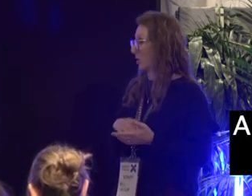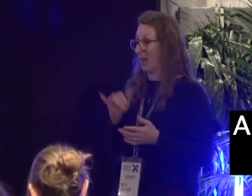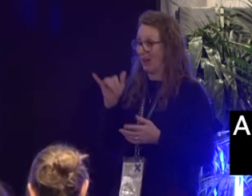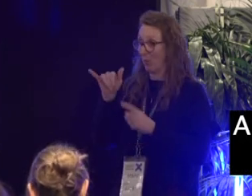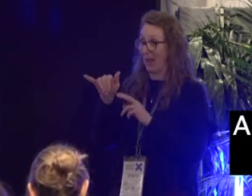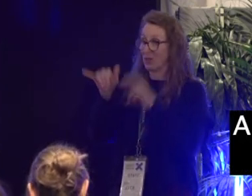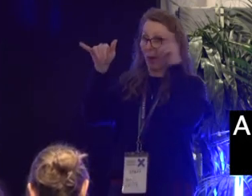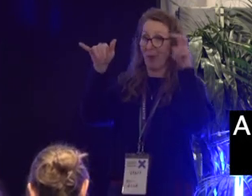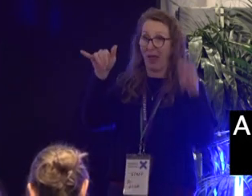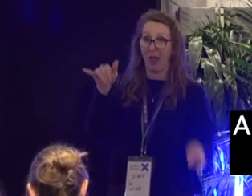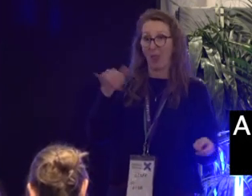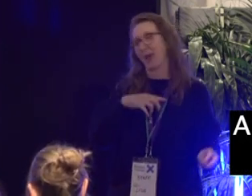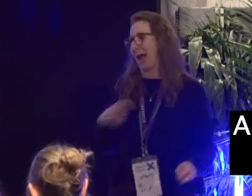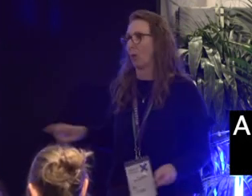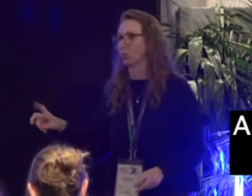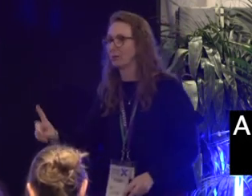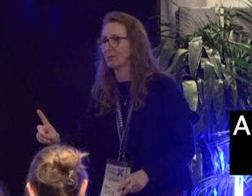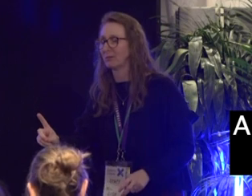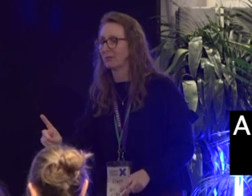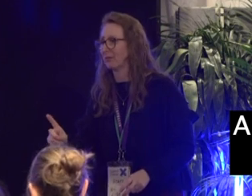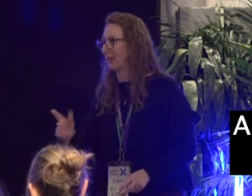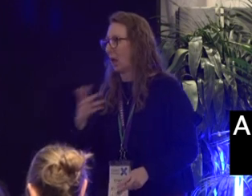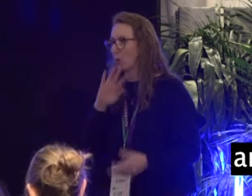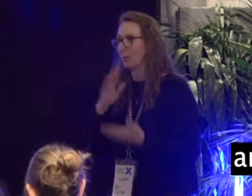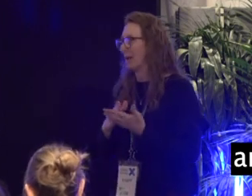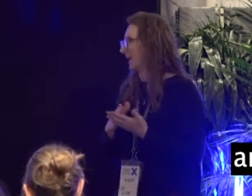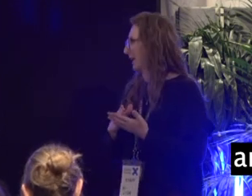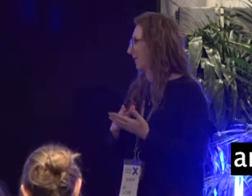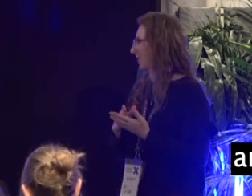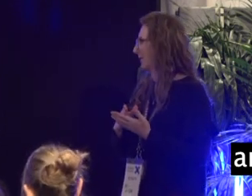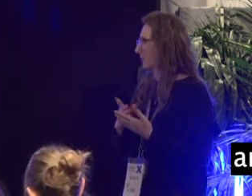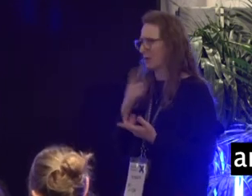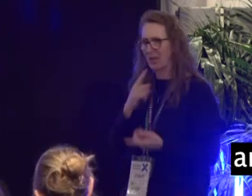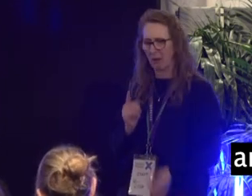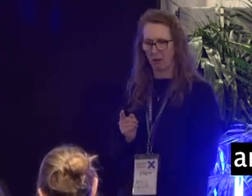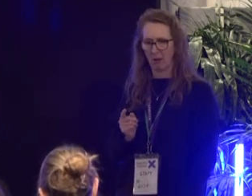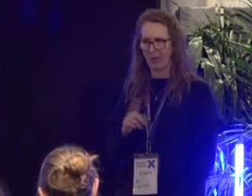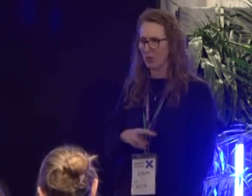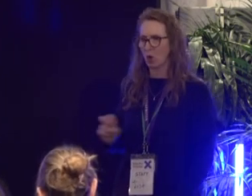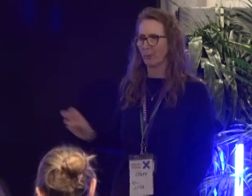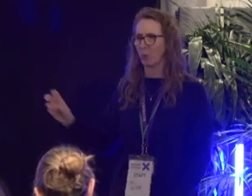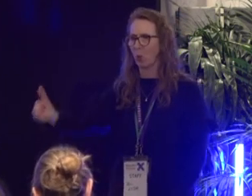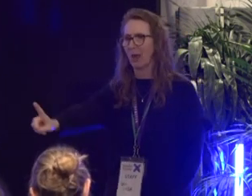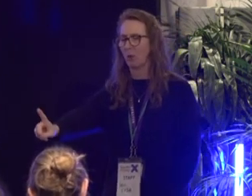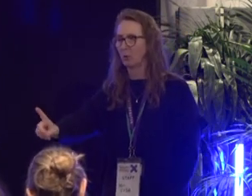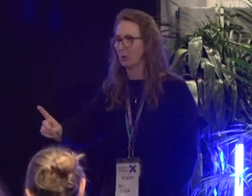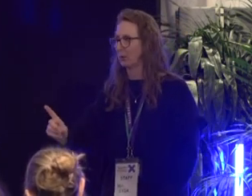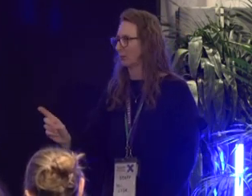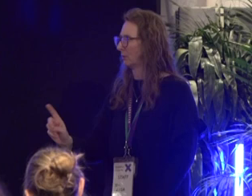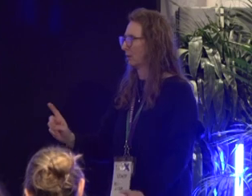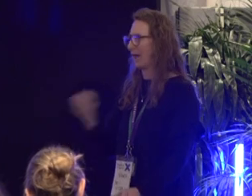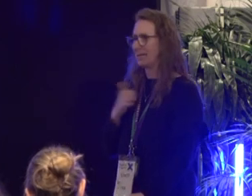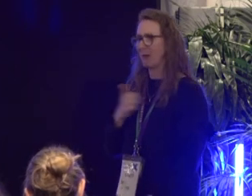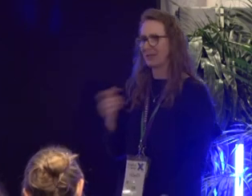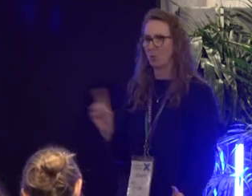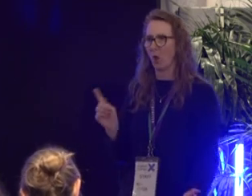get up and walk out. and I want to believe there are still people going, and then he just got up and walked out. I don't know what he was